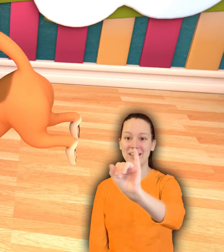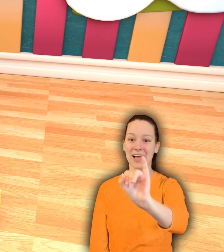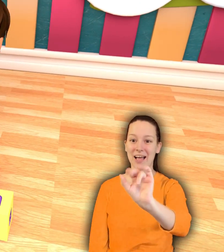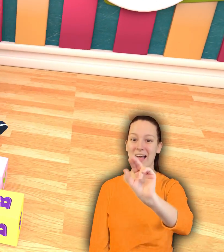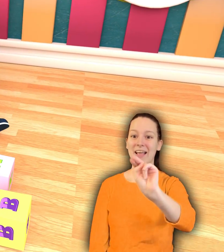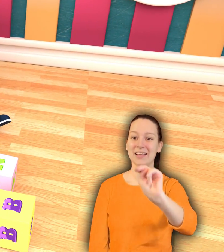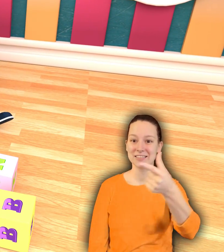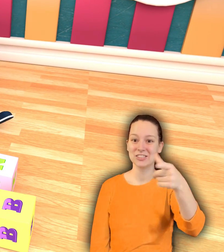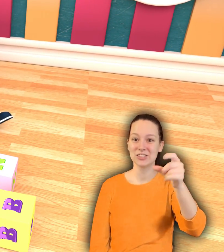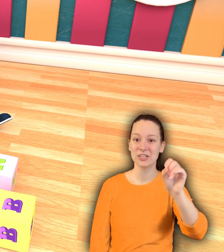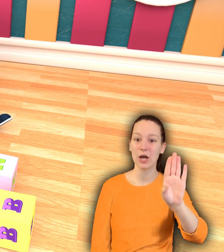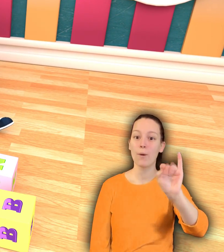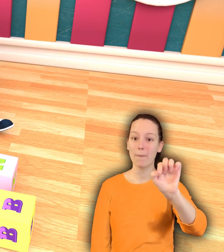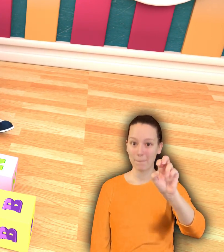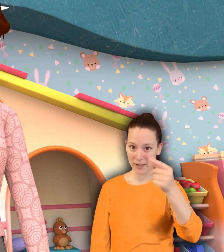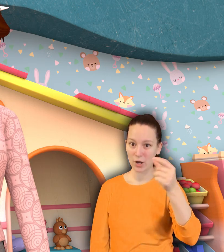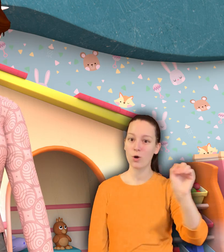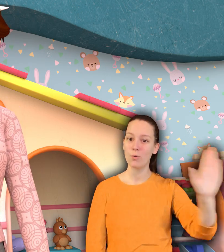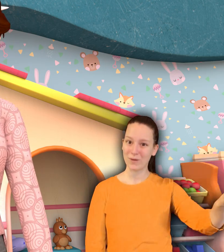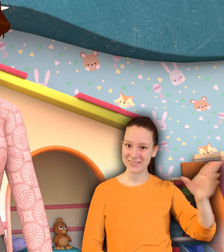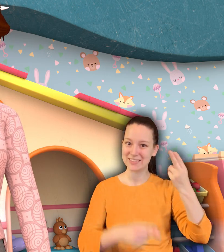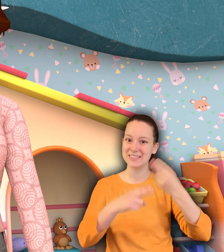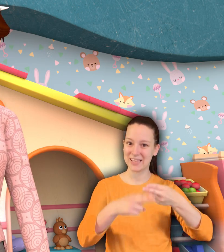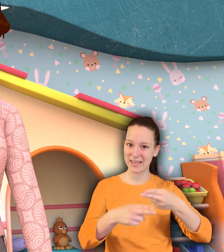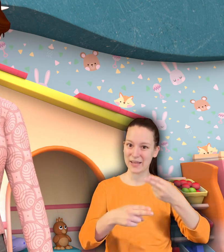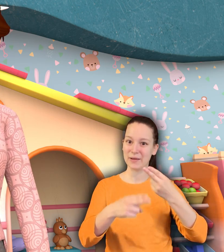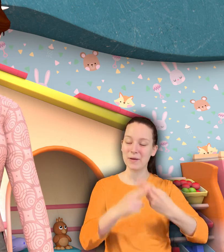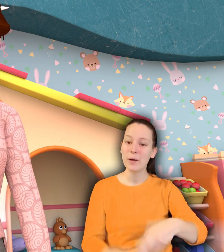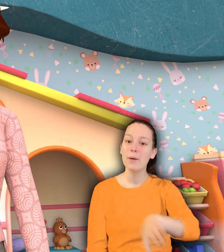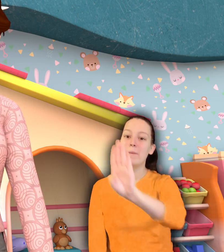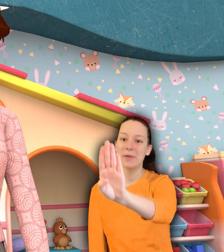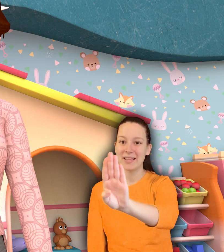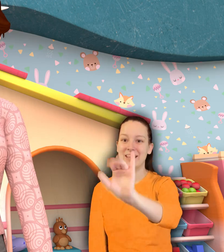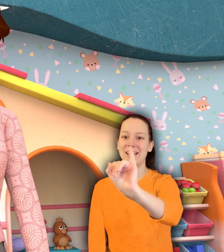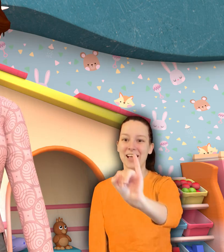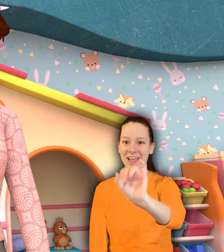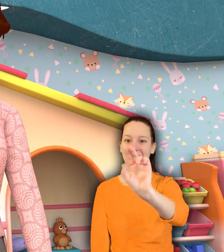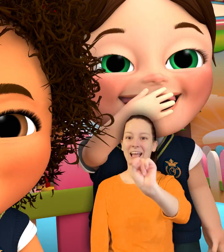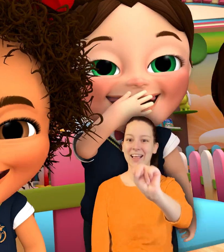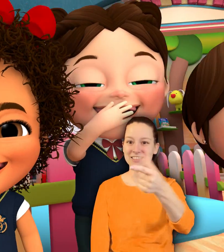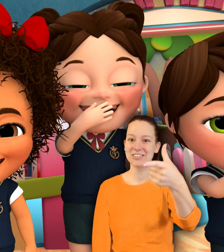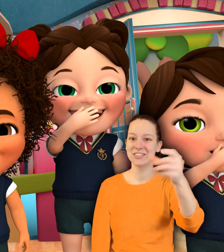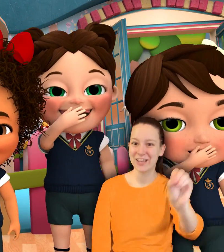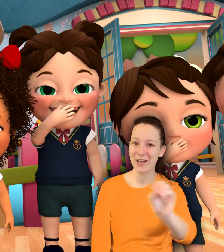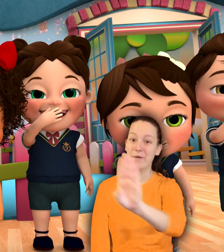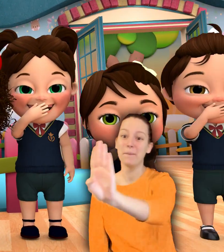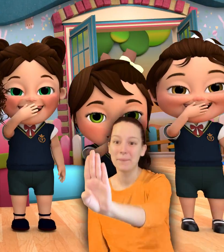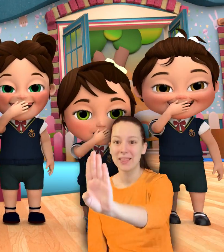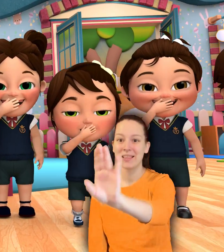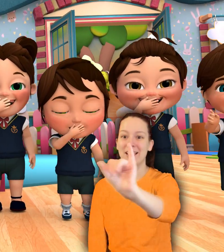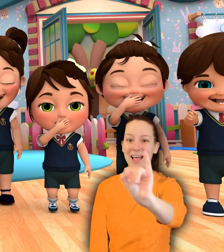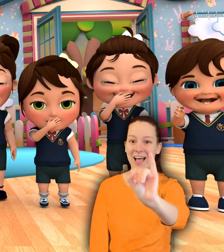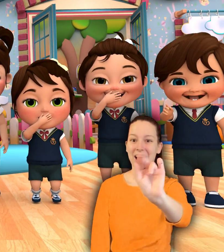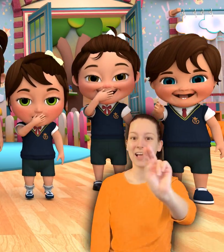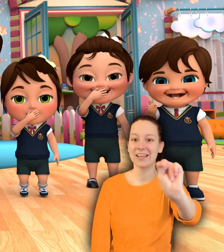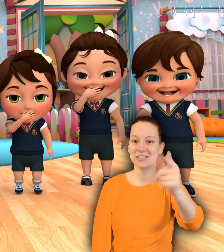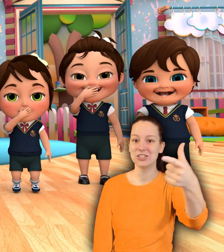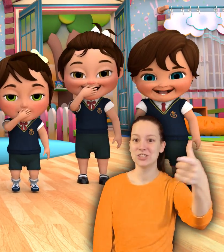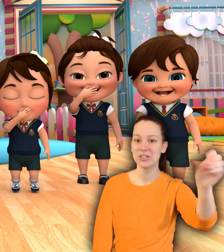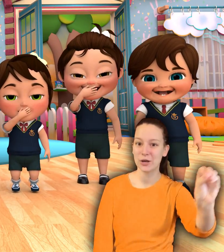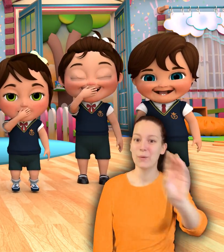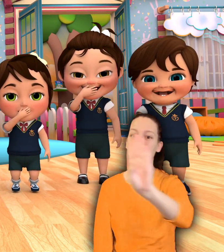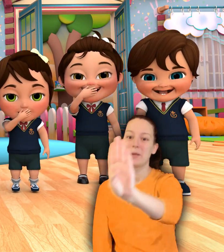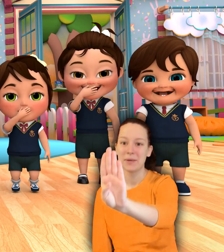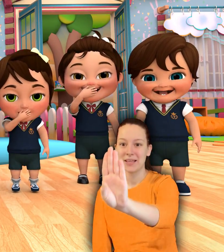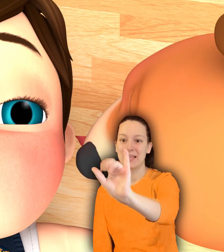b i n g o Bingo was his name oh b i n g o b i n